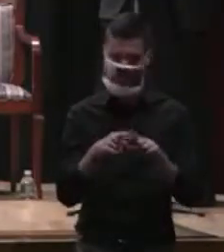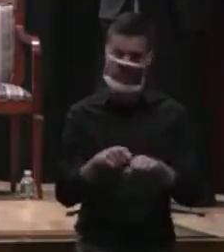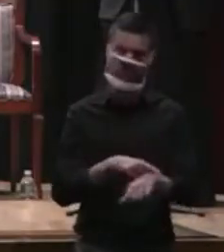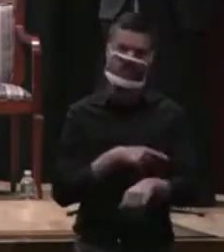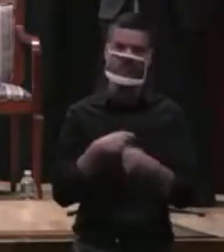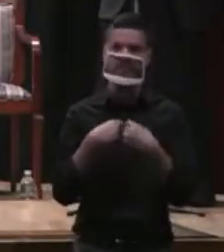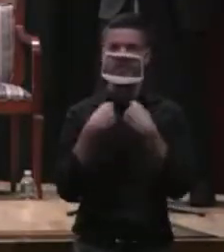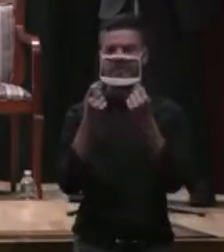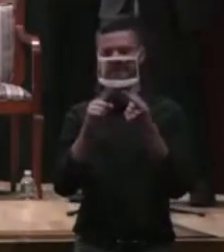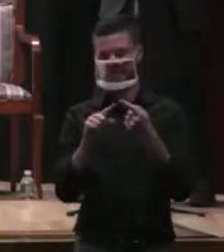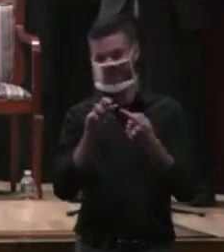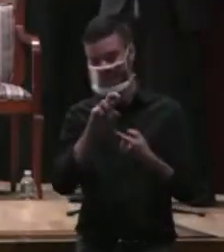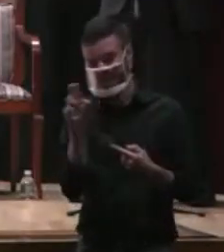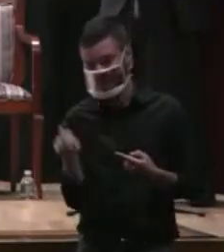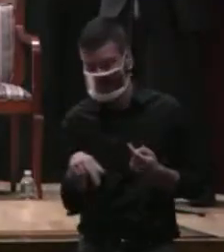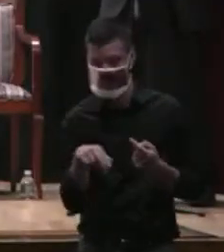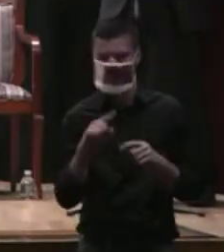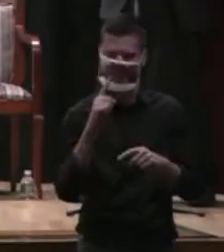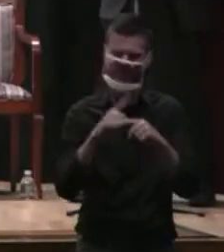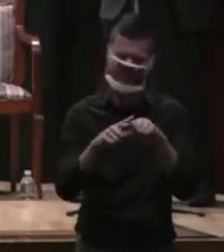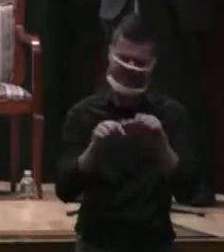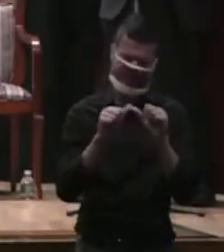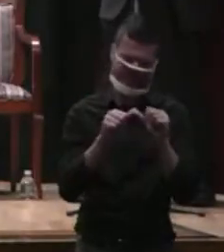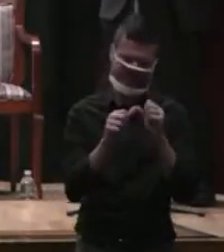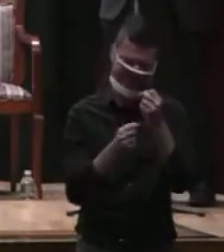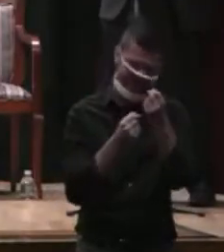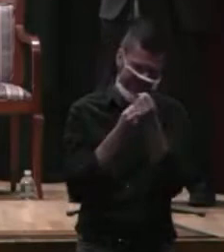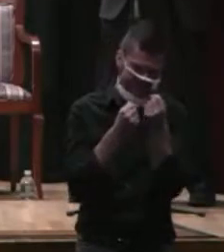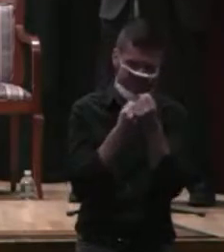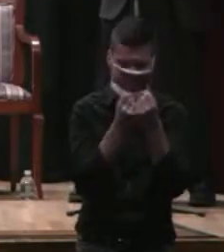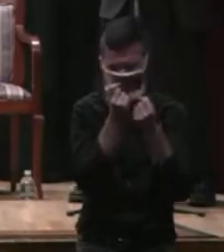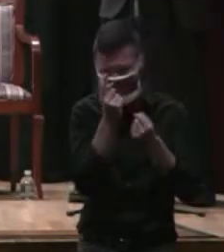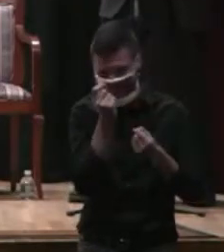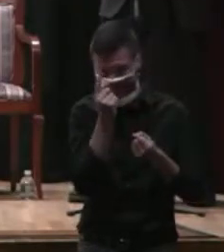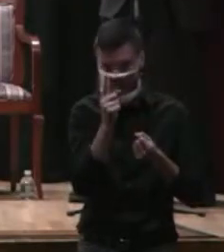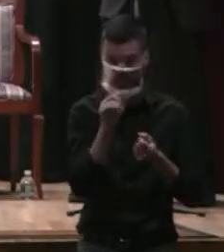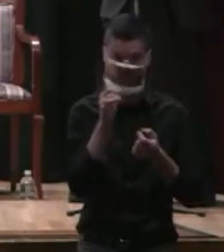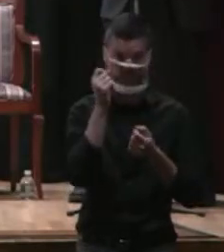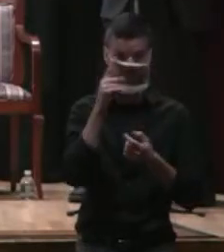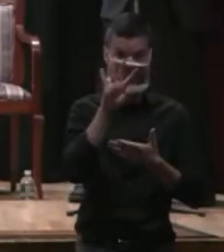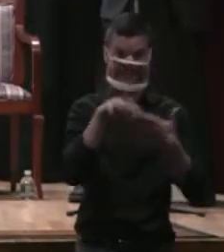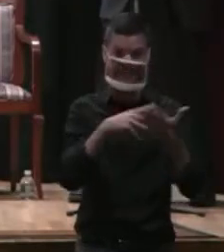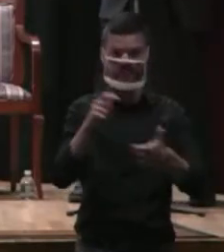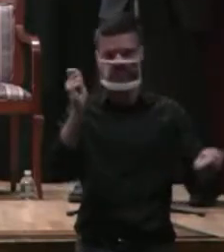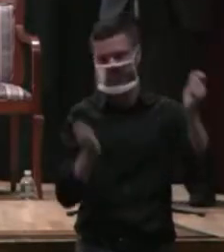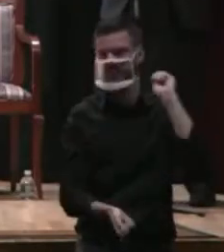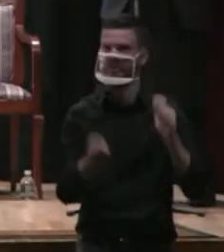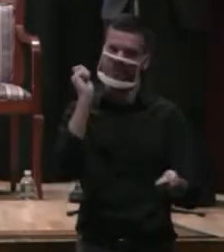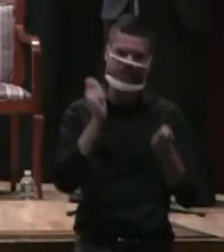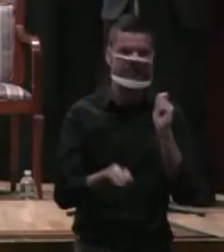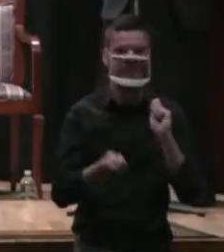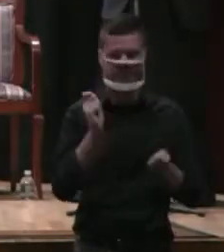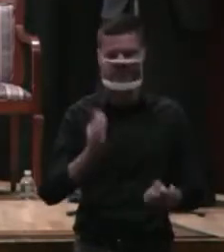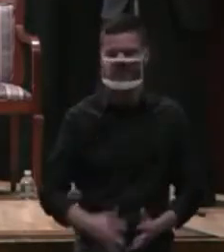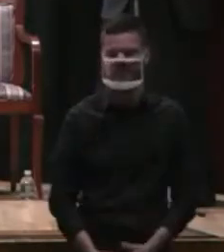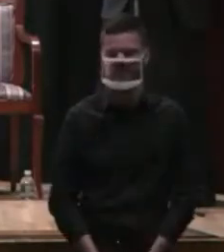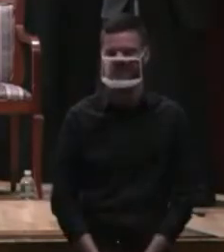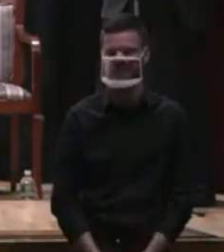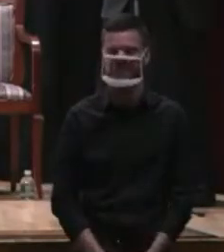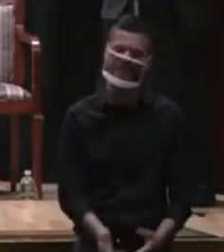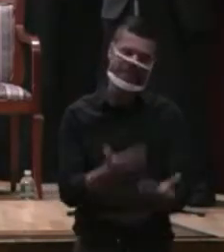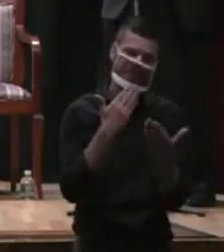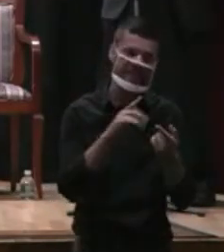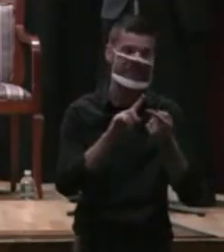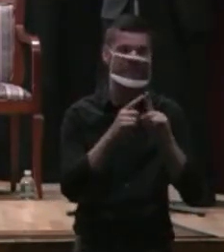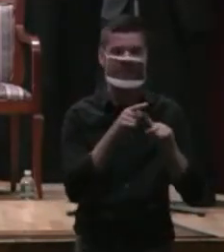down to Rochester and giving her constant support and understanding her ever-changing schedule. She would also like to thank her friends